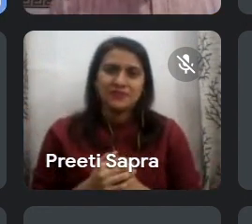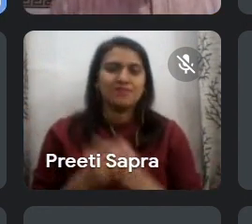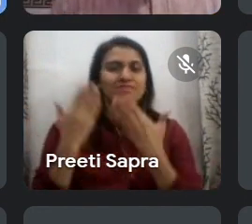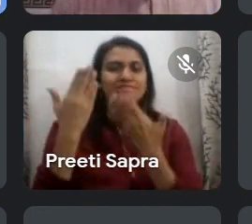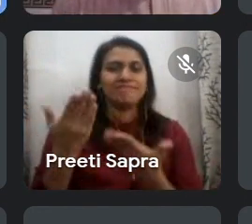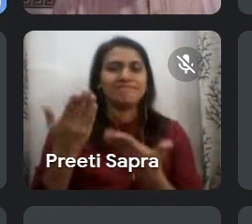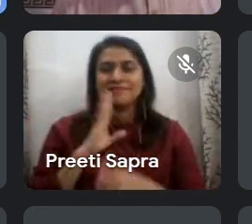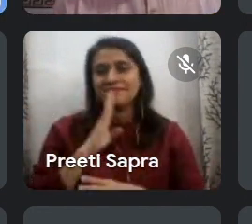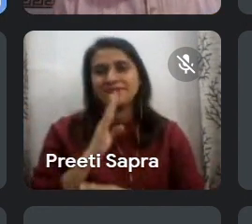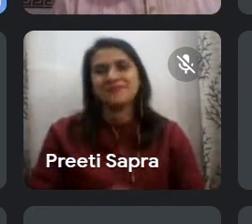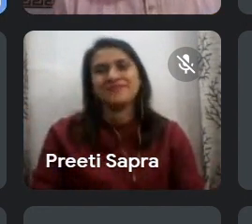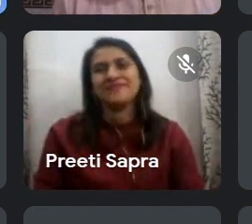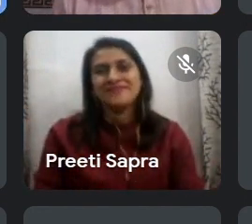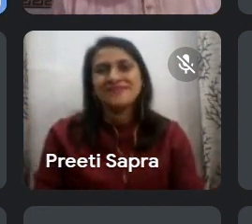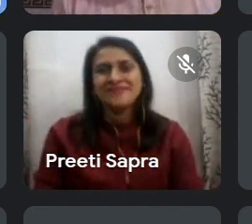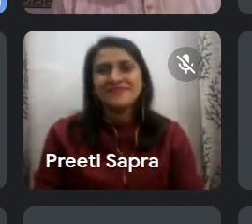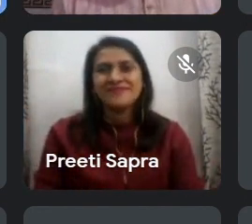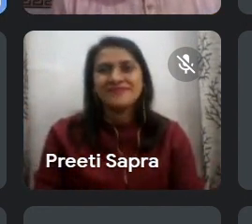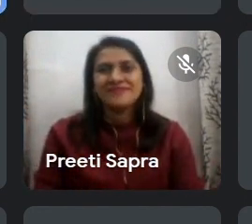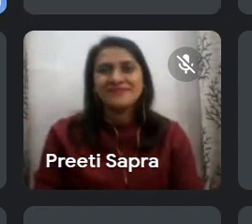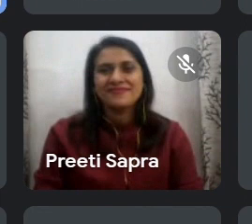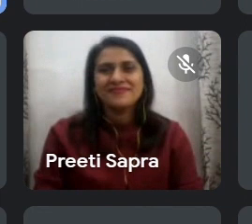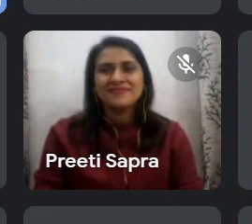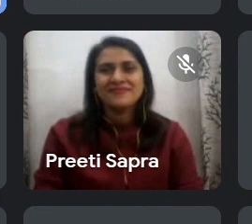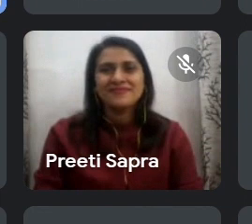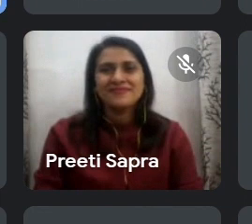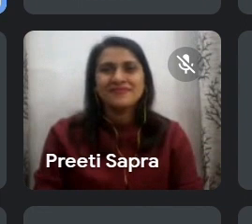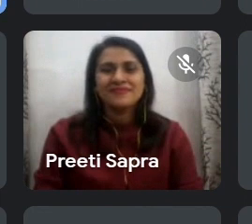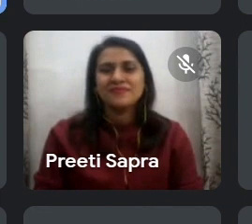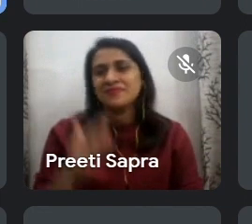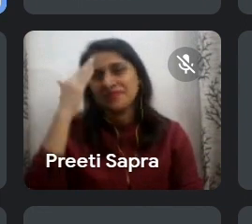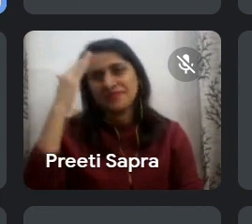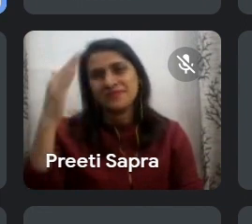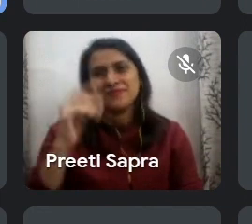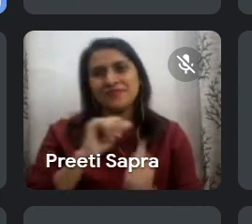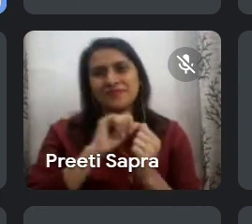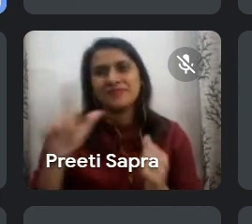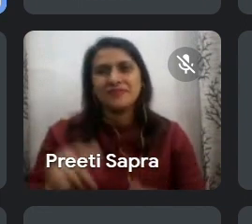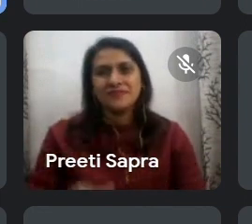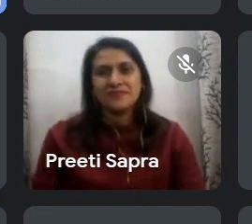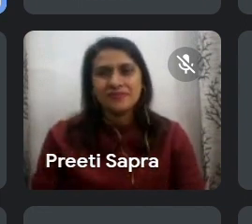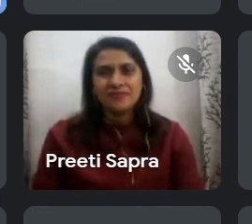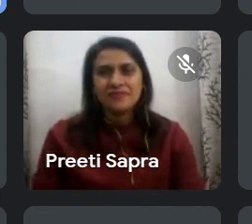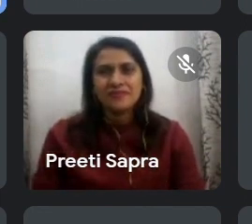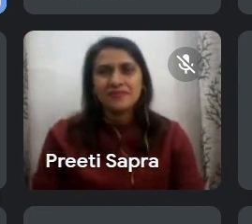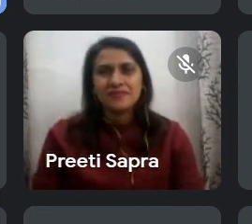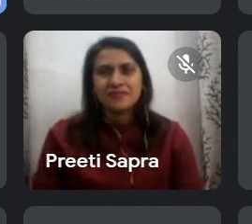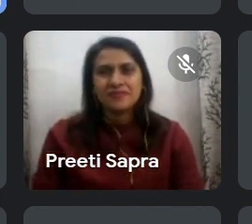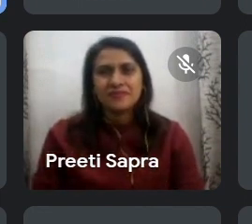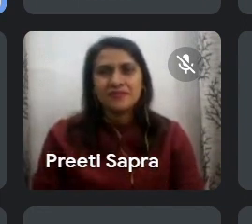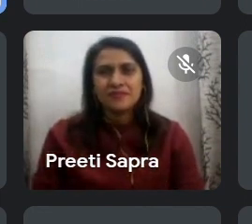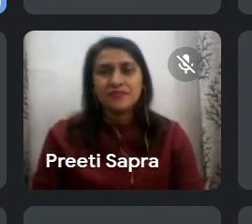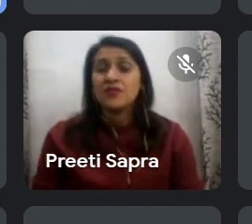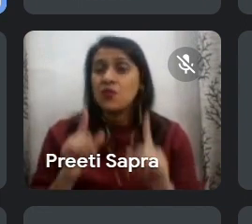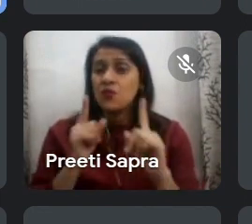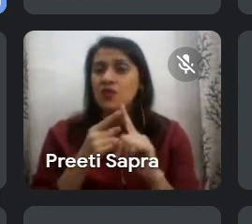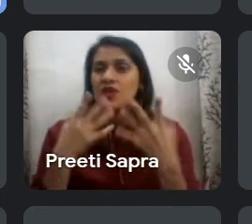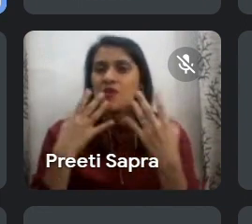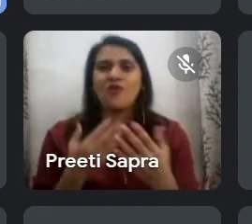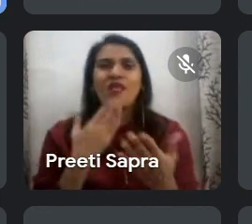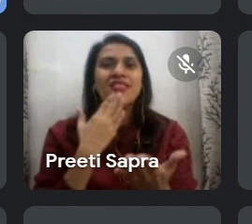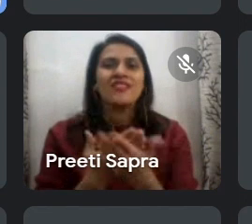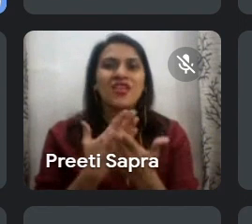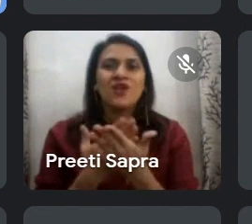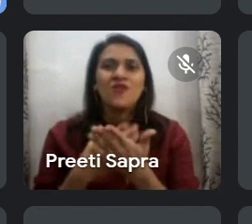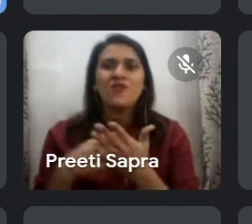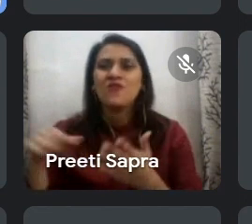Parikshit. Hello there. Hello, everyone. First of all, I want to quickly just thank everyone who came before me, everyone,